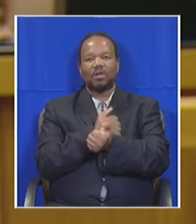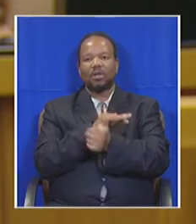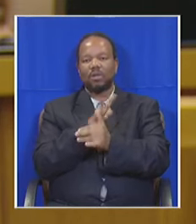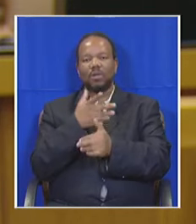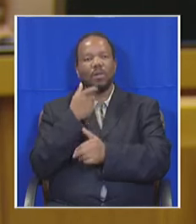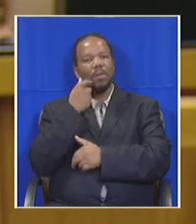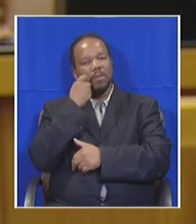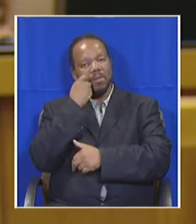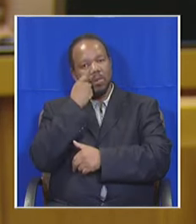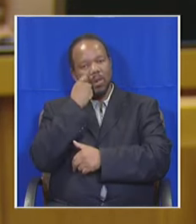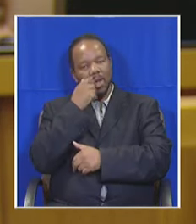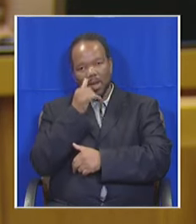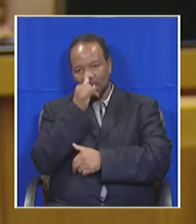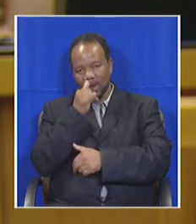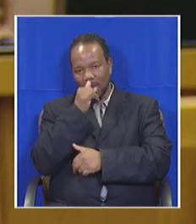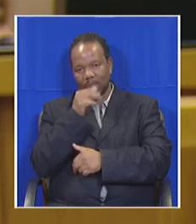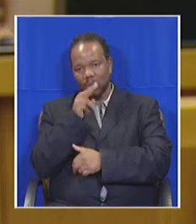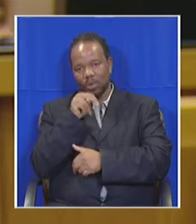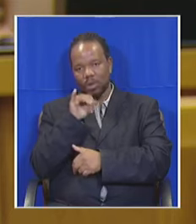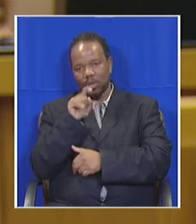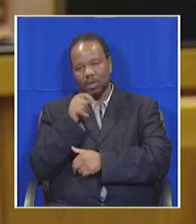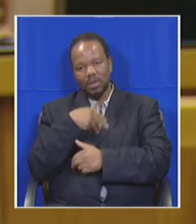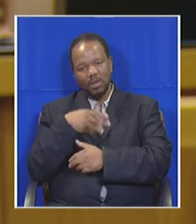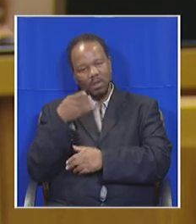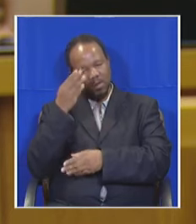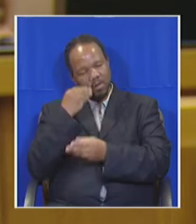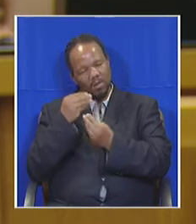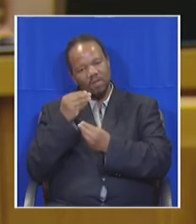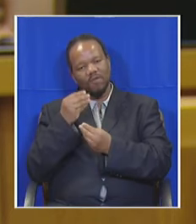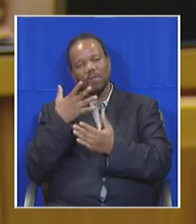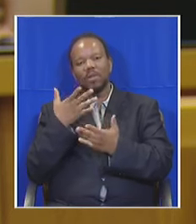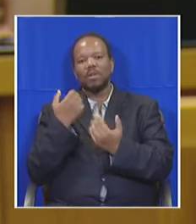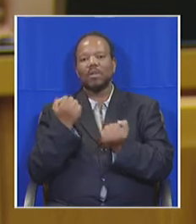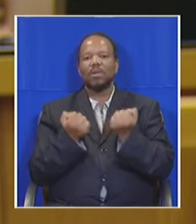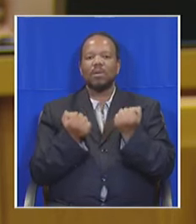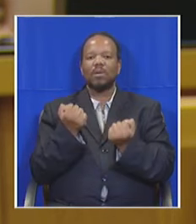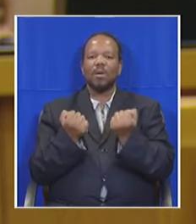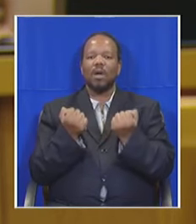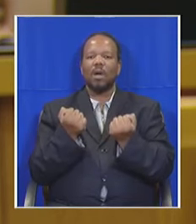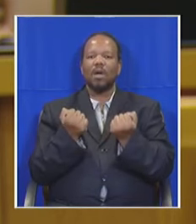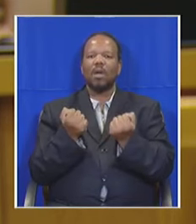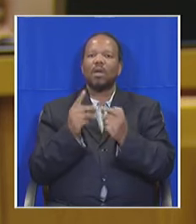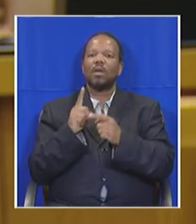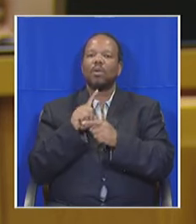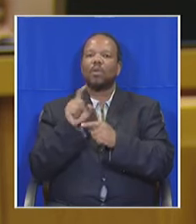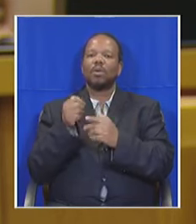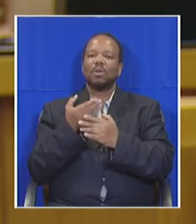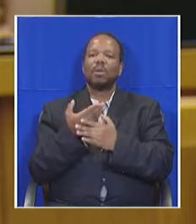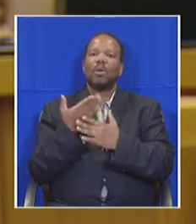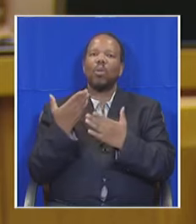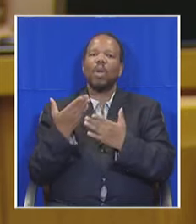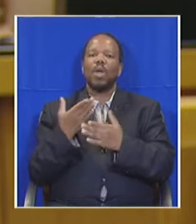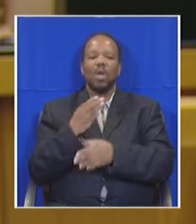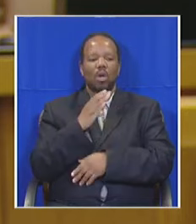Crime Intelligence had gathered information about a vehicle which was going to enter the South Africa through the Cossi Bay port